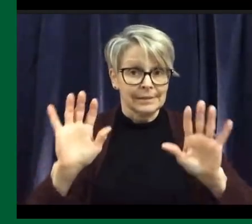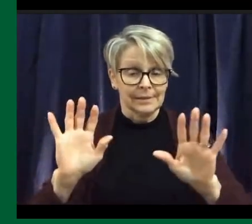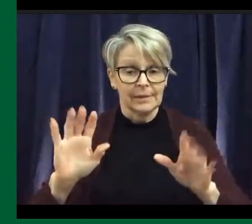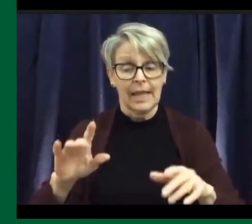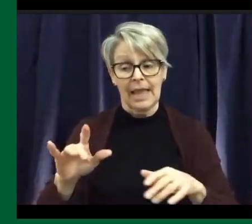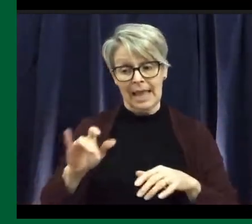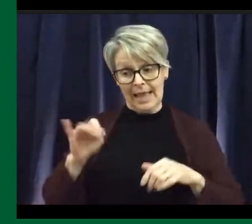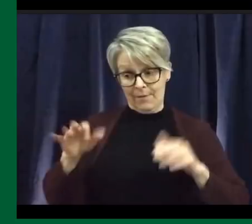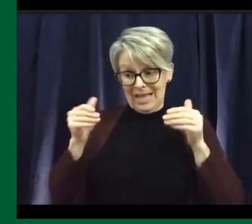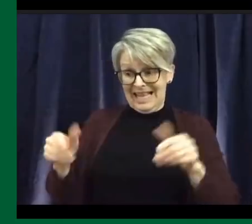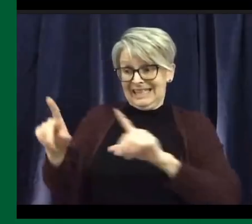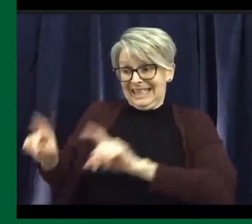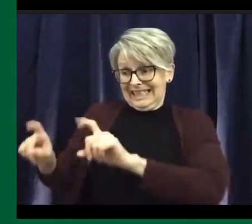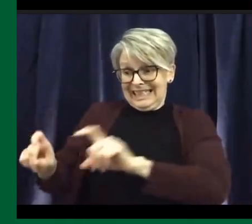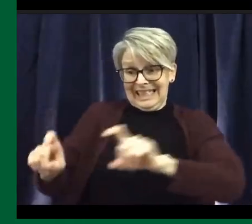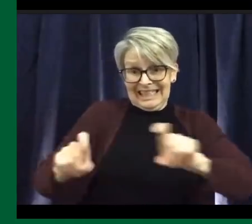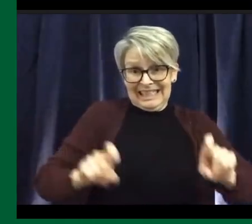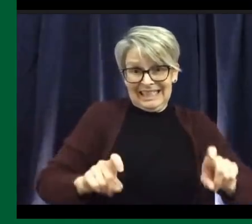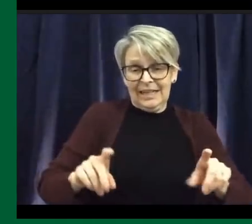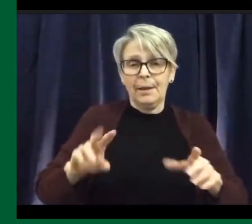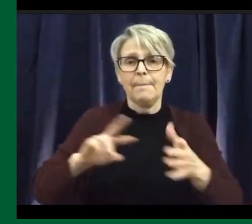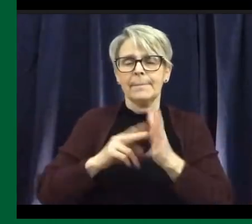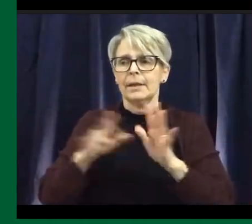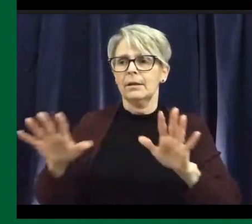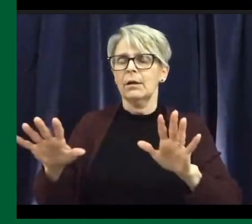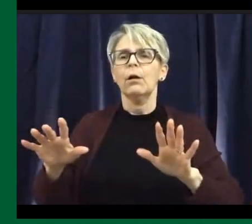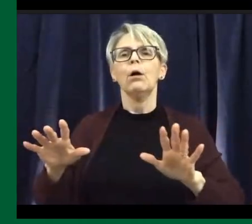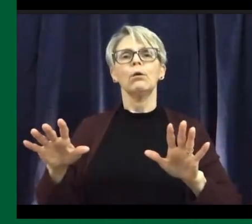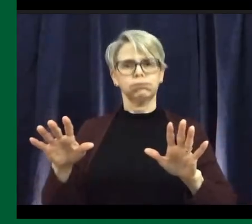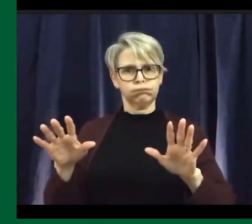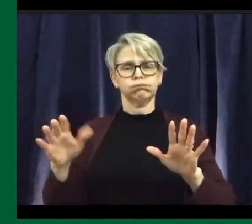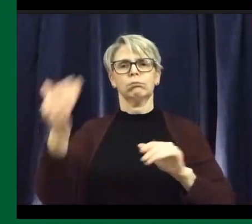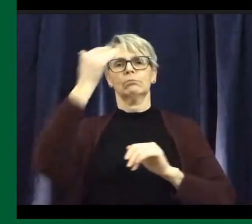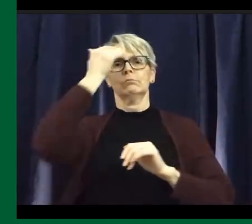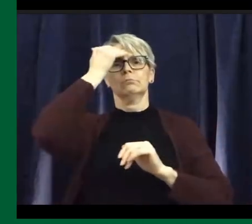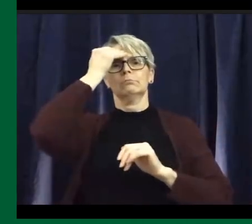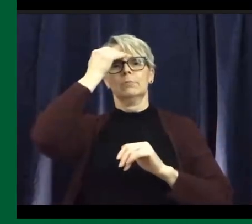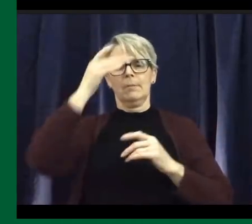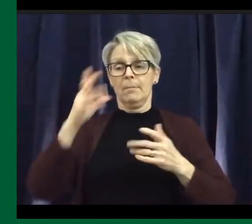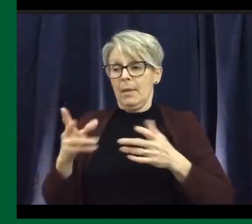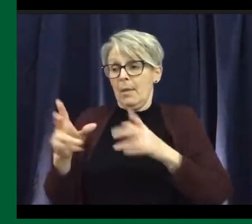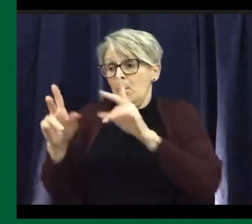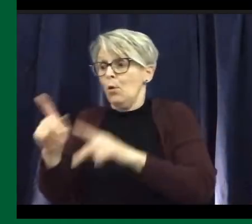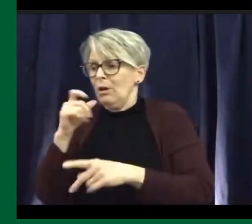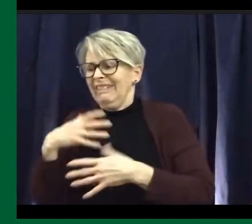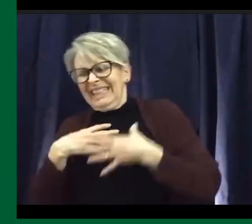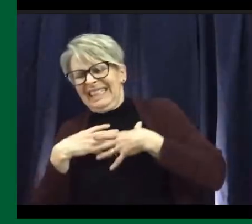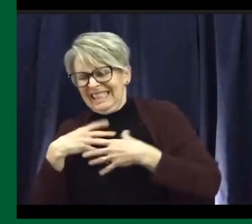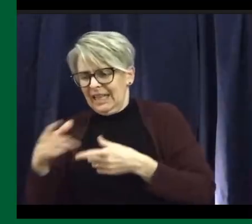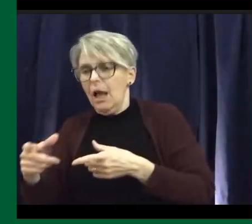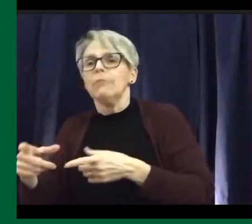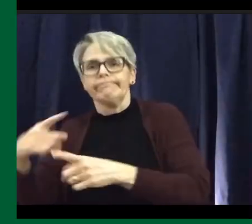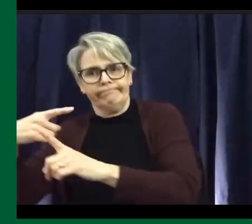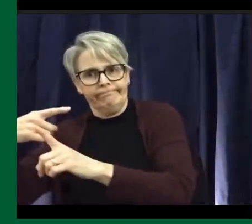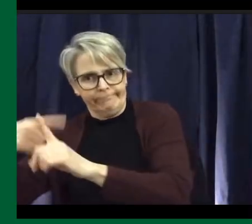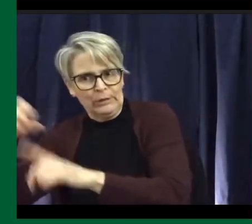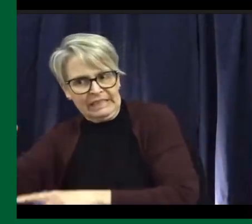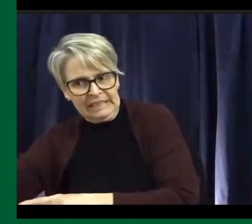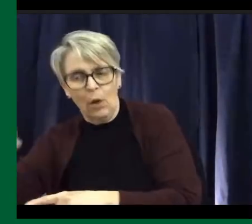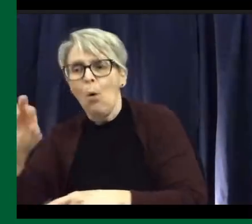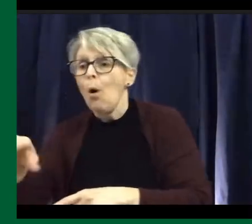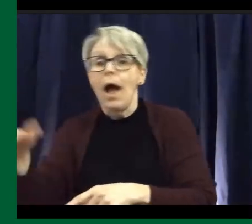allow additional reassurance, not just in individuals who are symptomatic, but individuals who, in various settings,